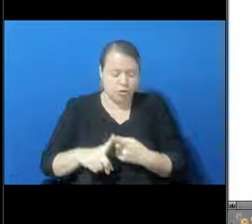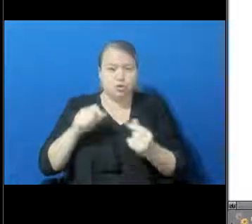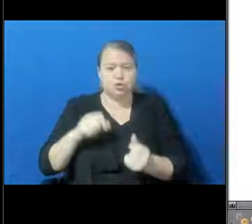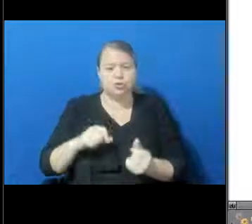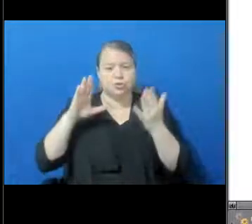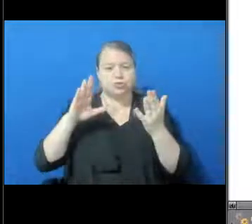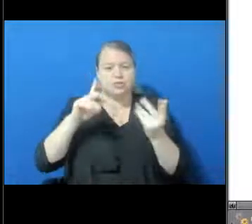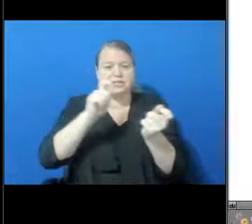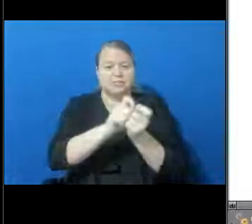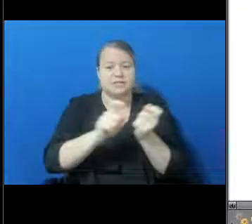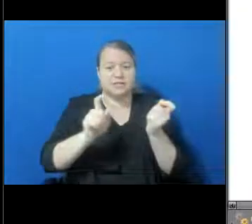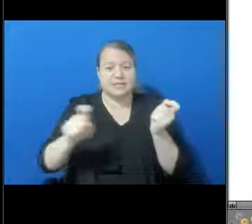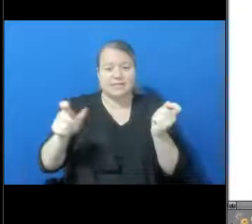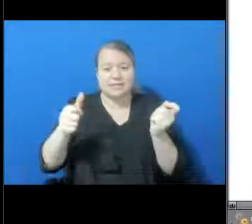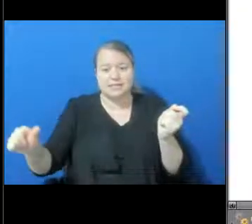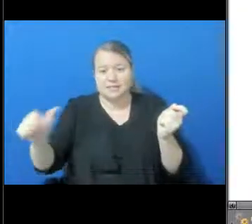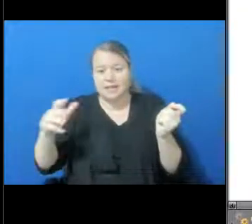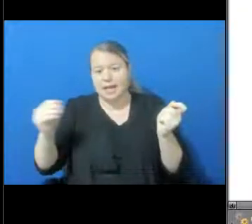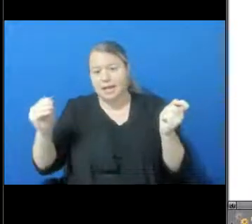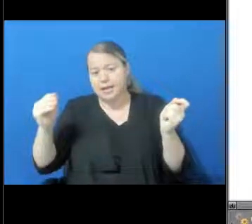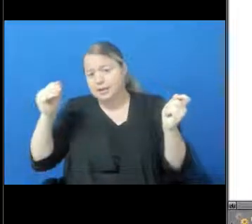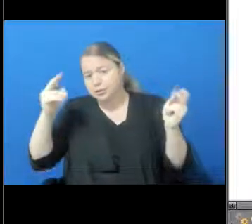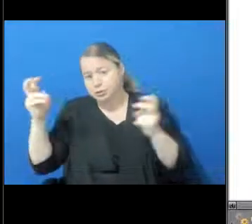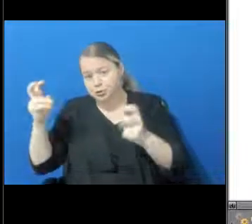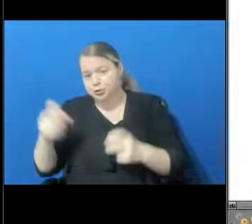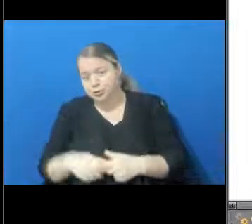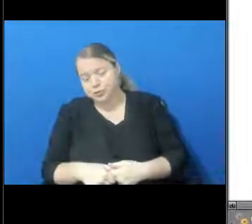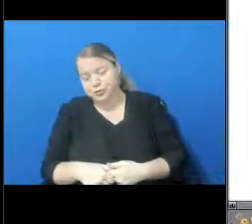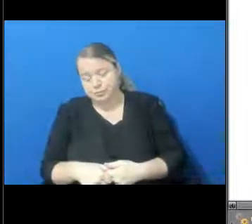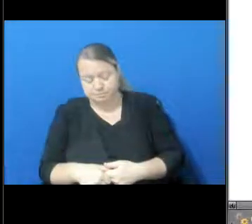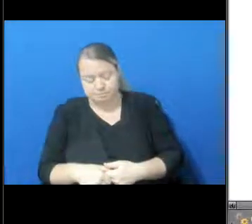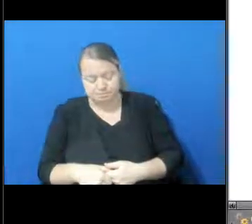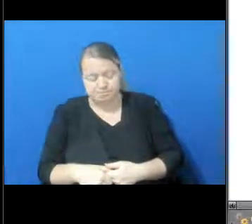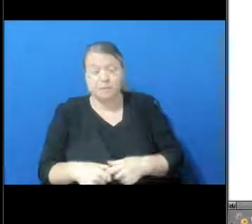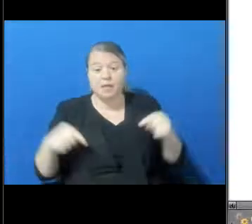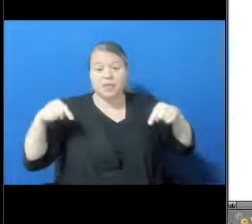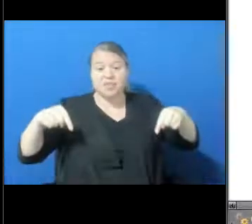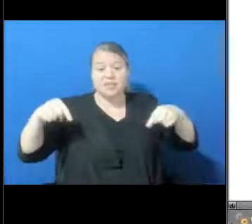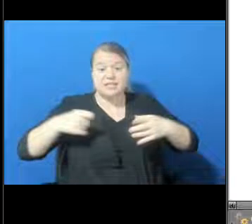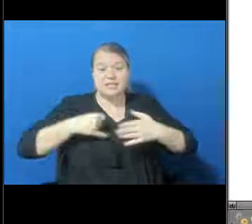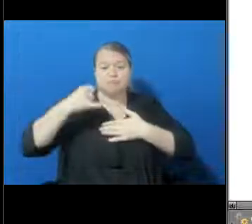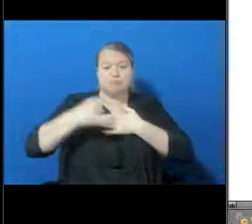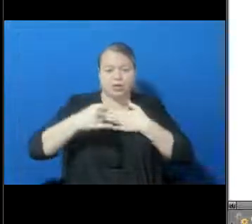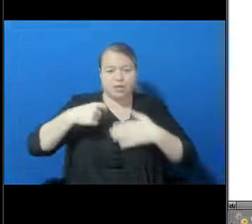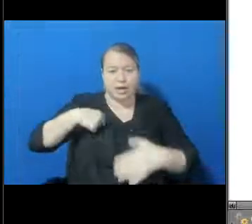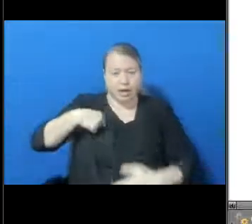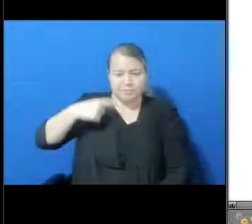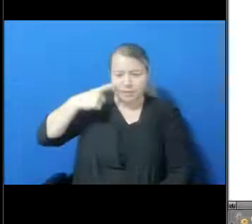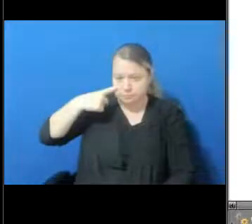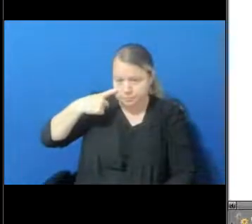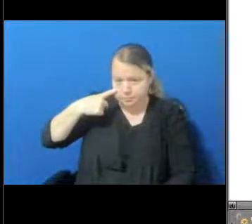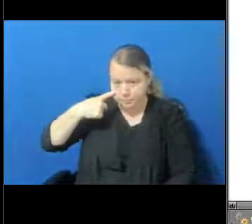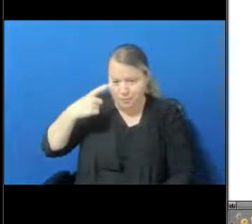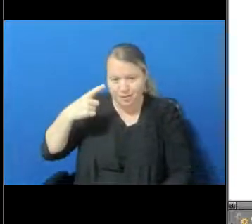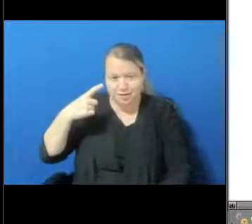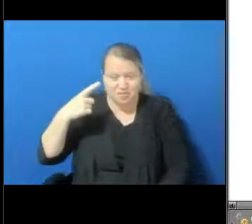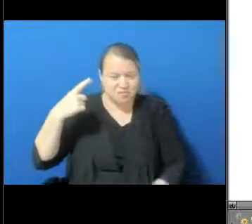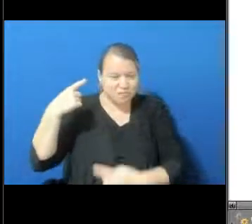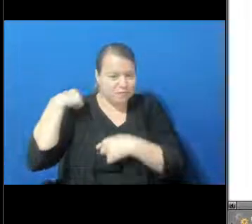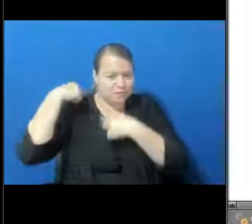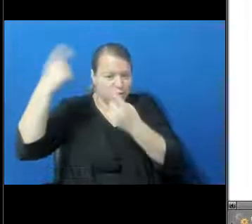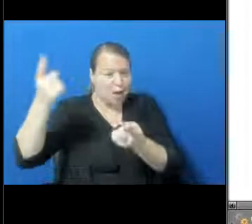issues. So this project has been on my radar for quite some time, and I'm really interested into